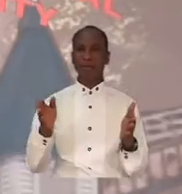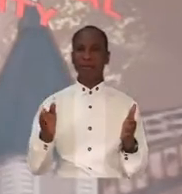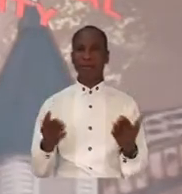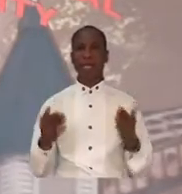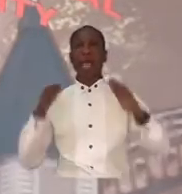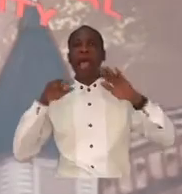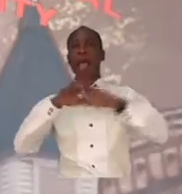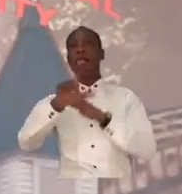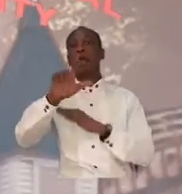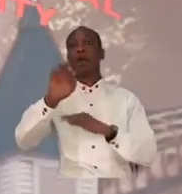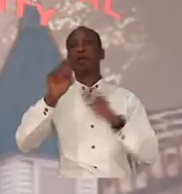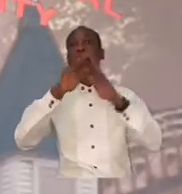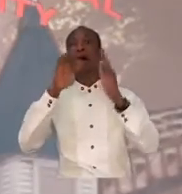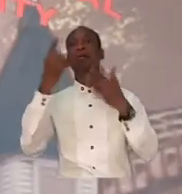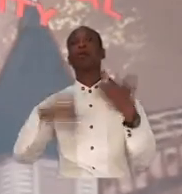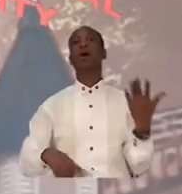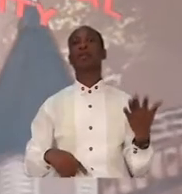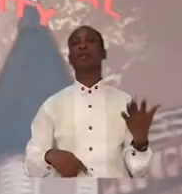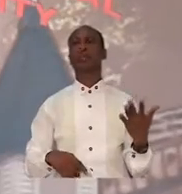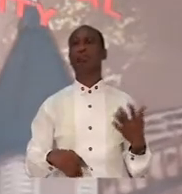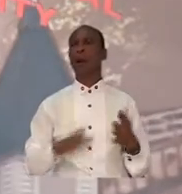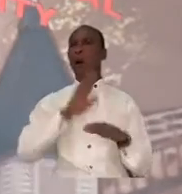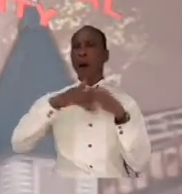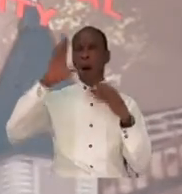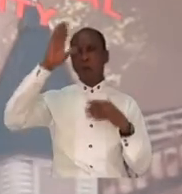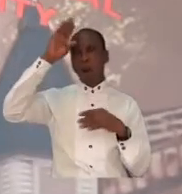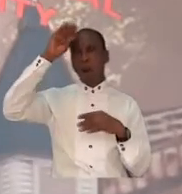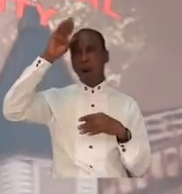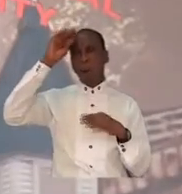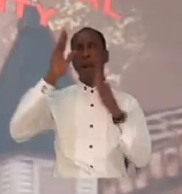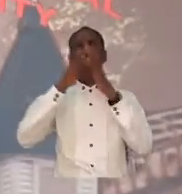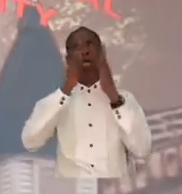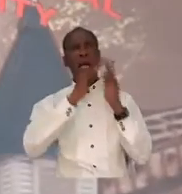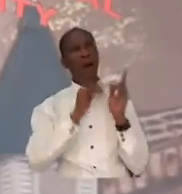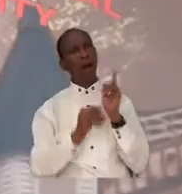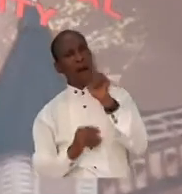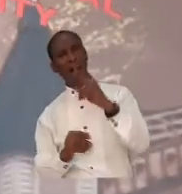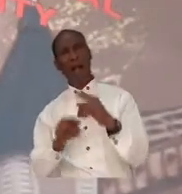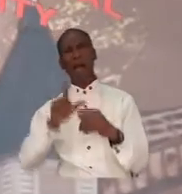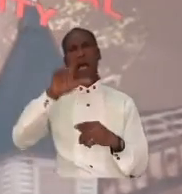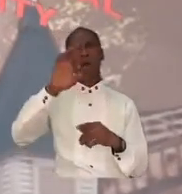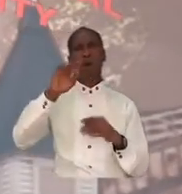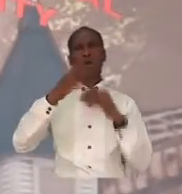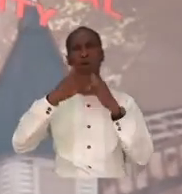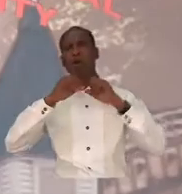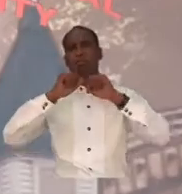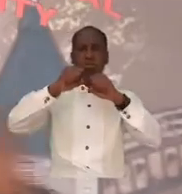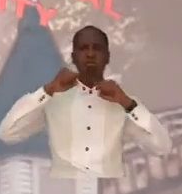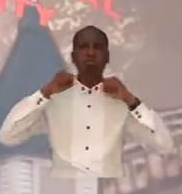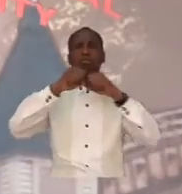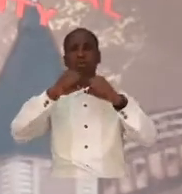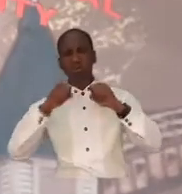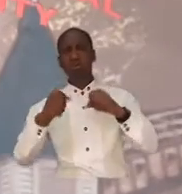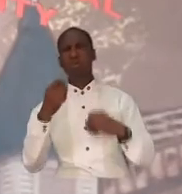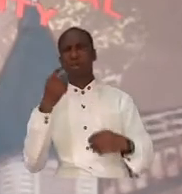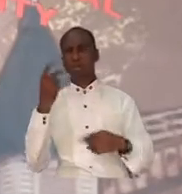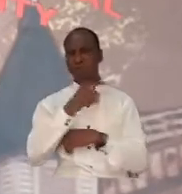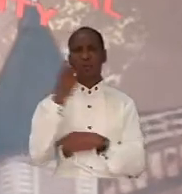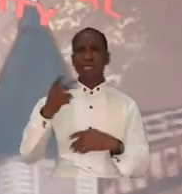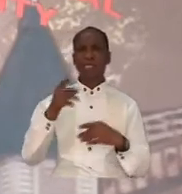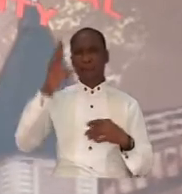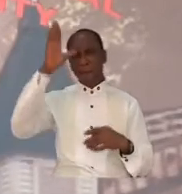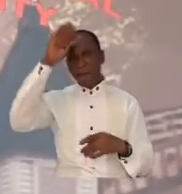kromo omrantie aba Lot fie gate say enye yehun se akwa obi aba mo ha mufa omra na yehun